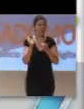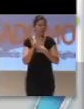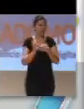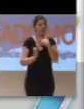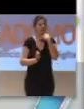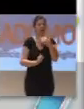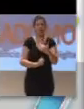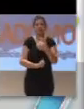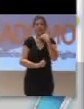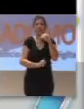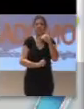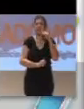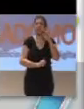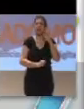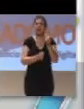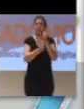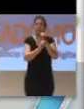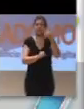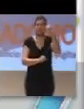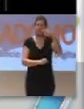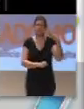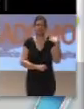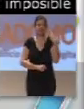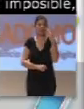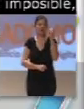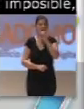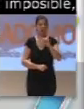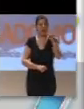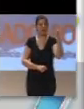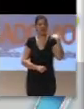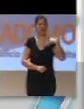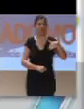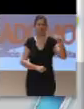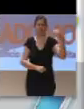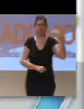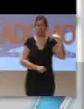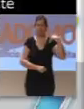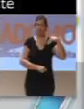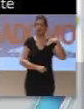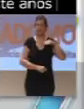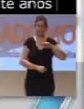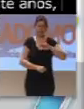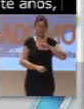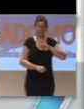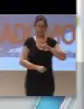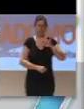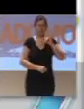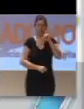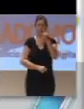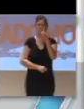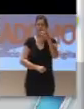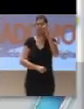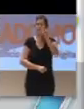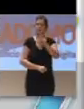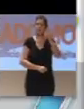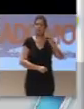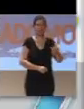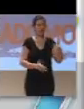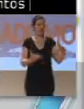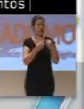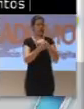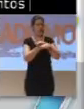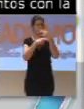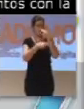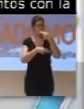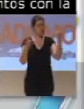I think this seems nearly impossible, as impossible as 20 years ago, when a series of